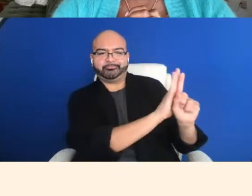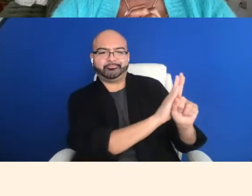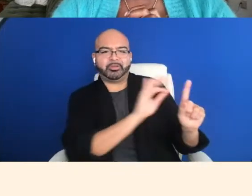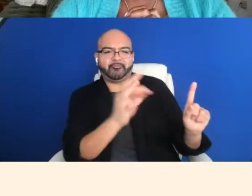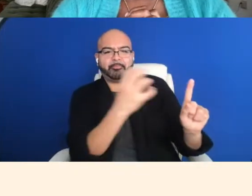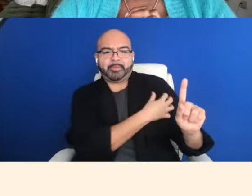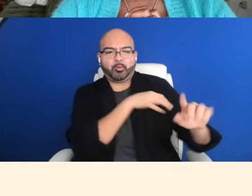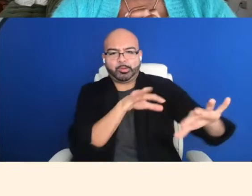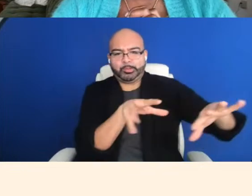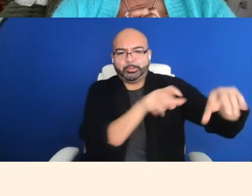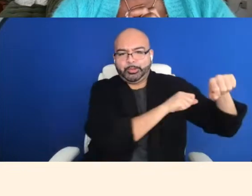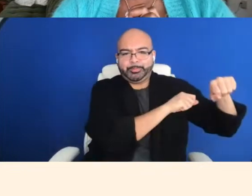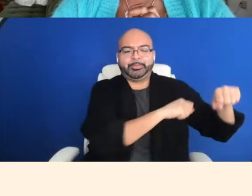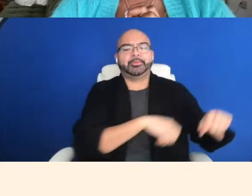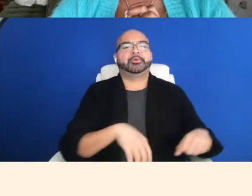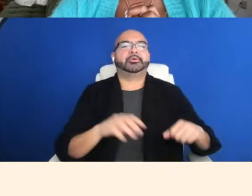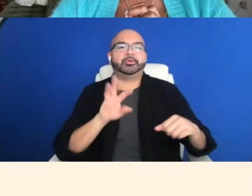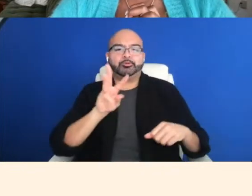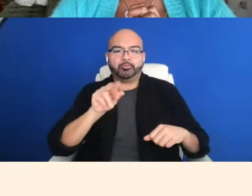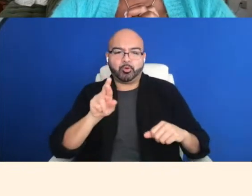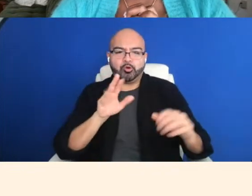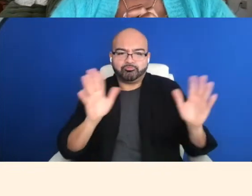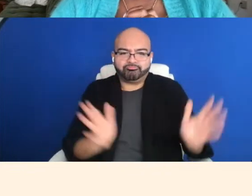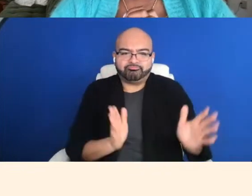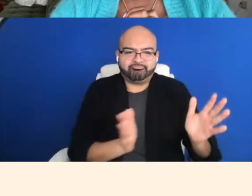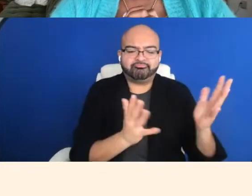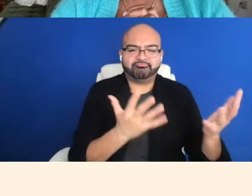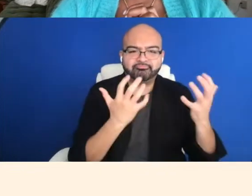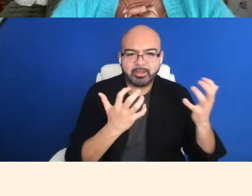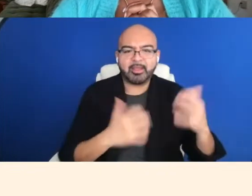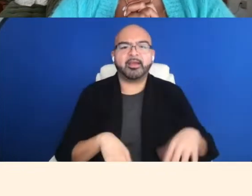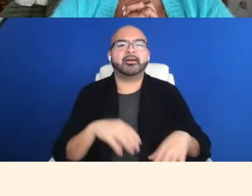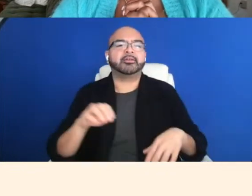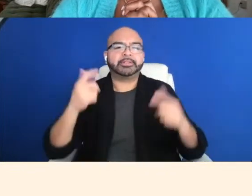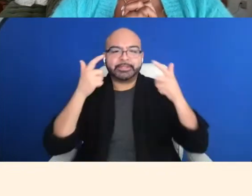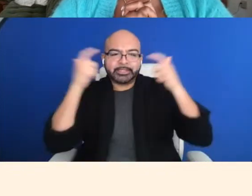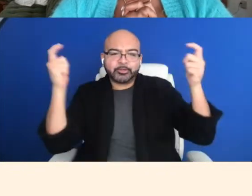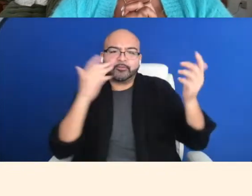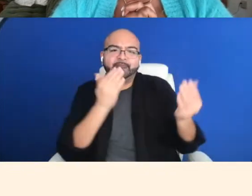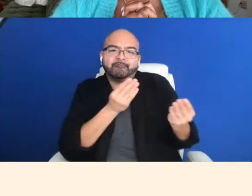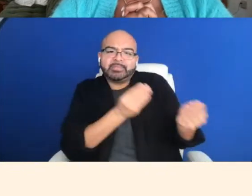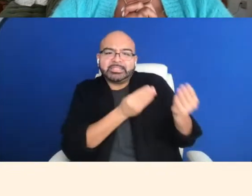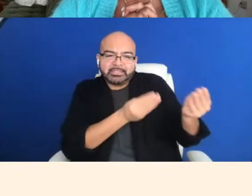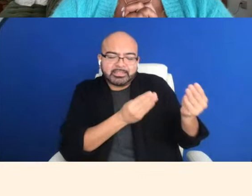hoarding, warmongering, ego feeding, and